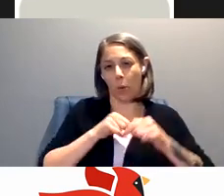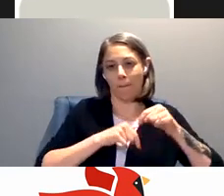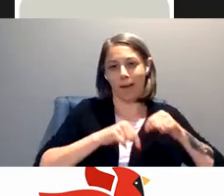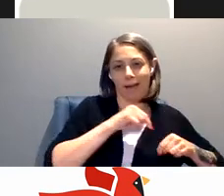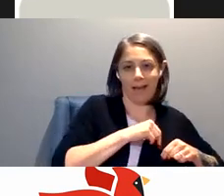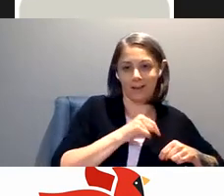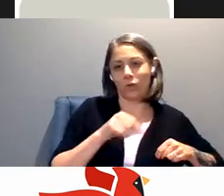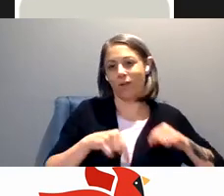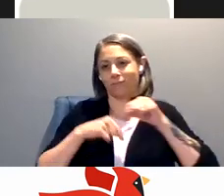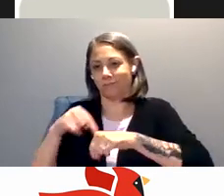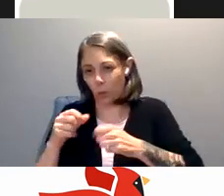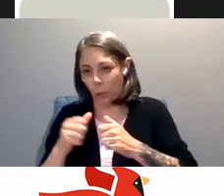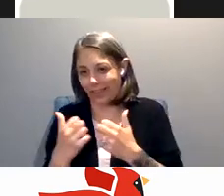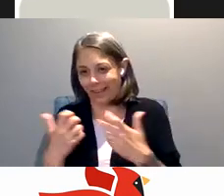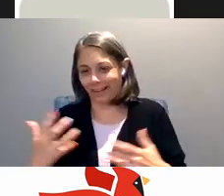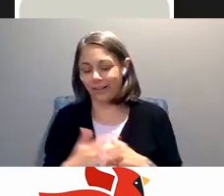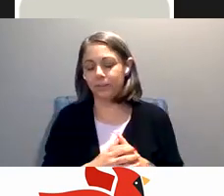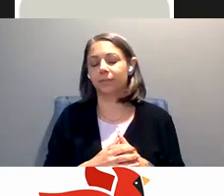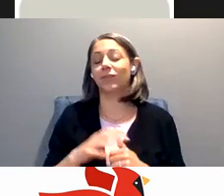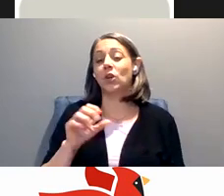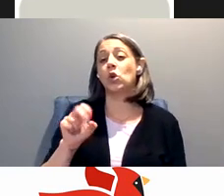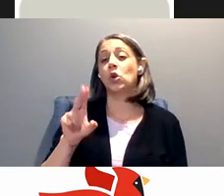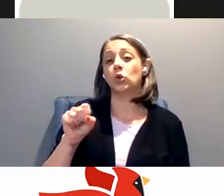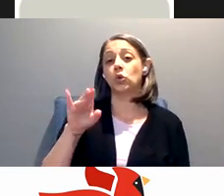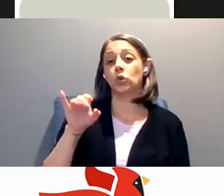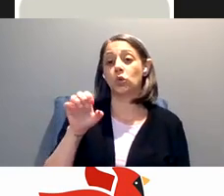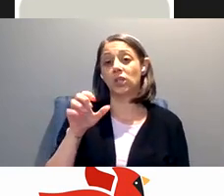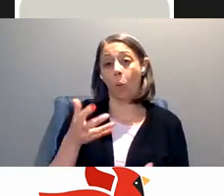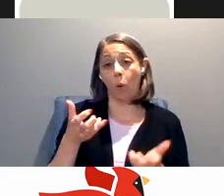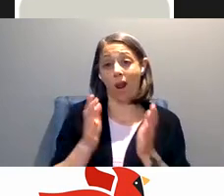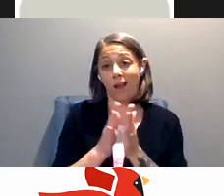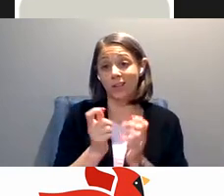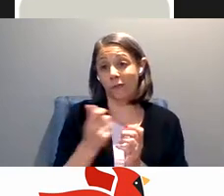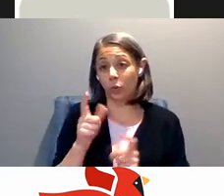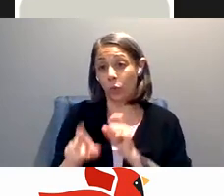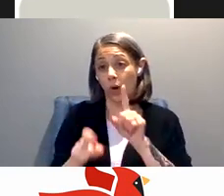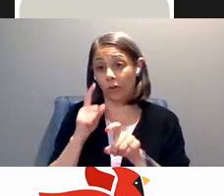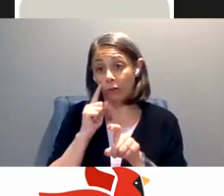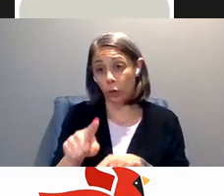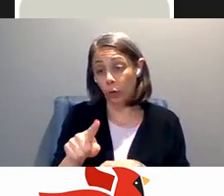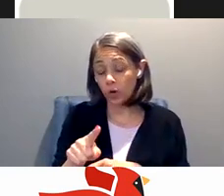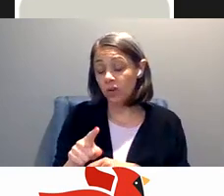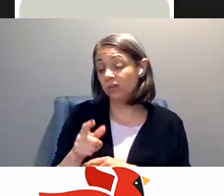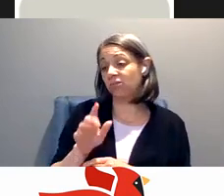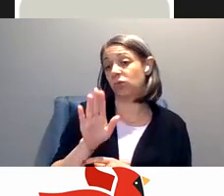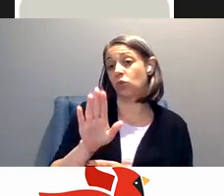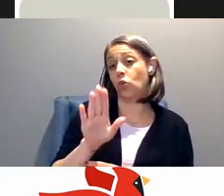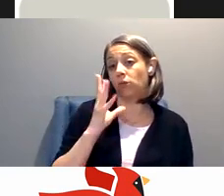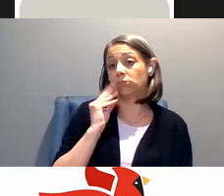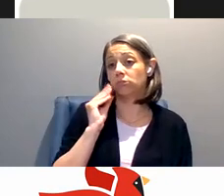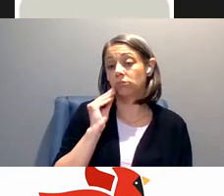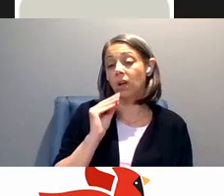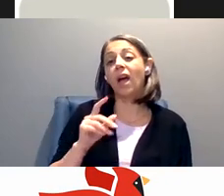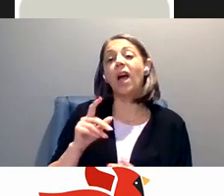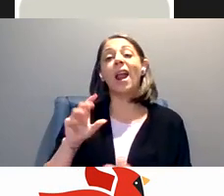with anything. But yes, Susie, I'd love to put out a few questions for you just with your own experience. And then Ashley,